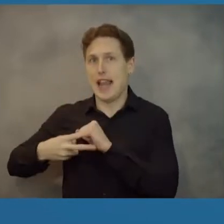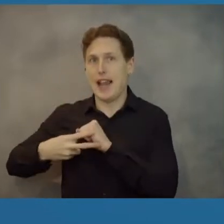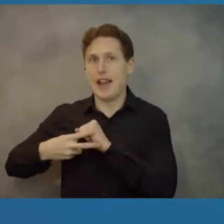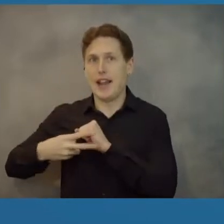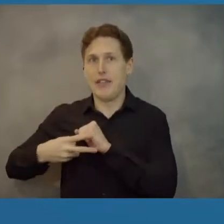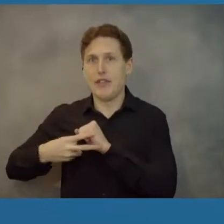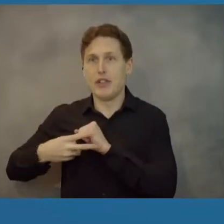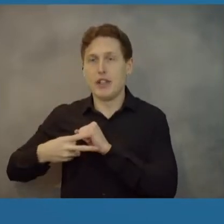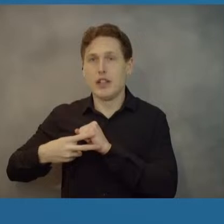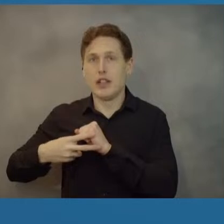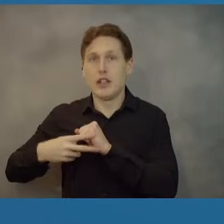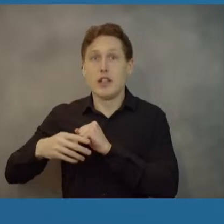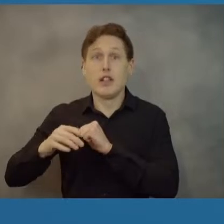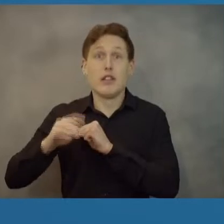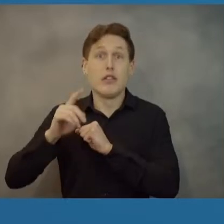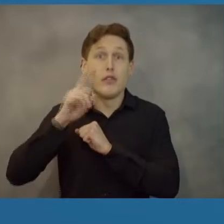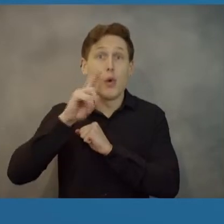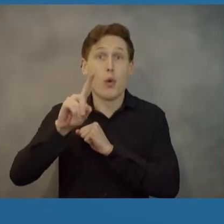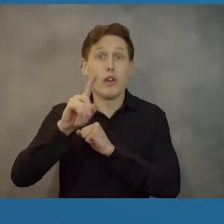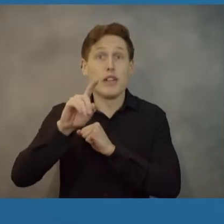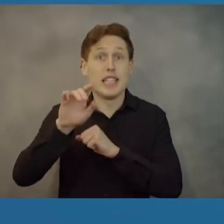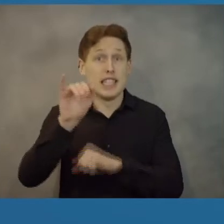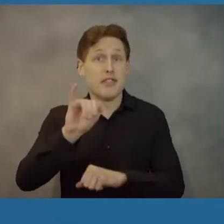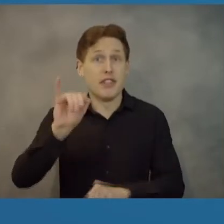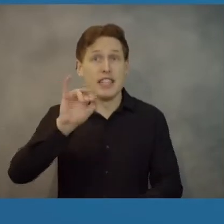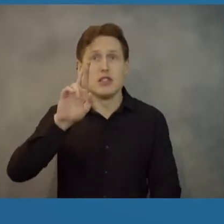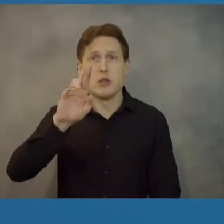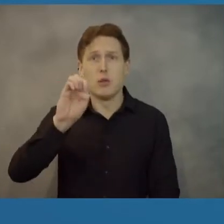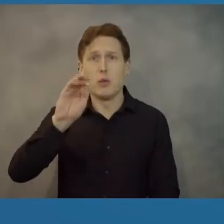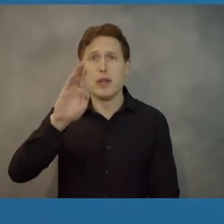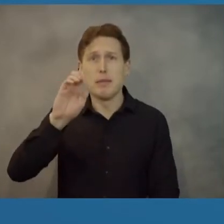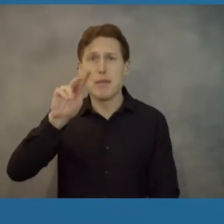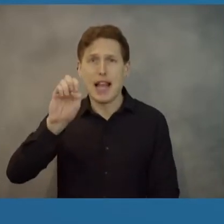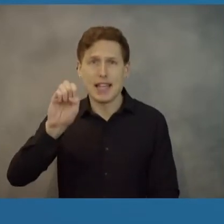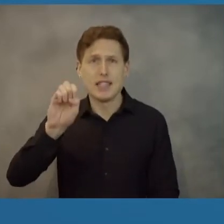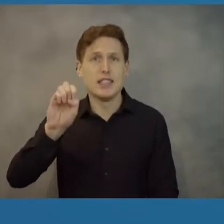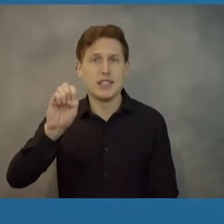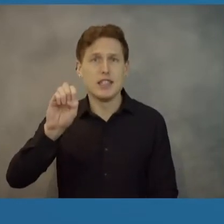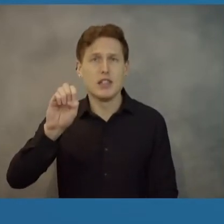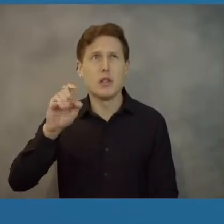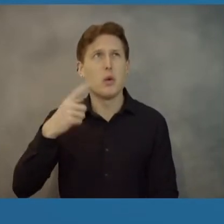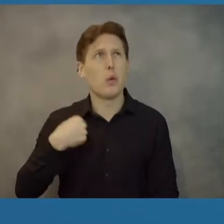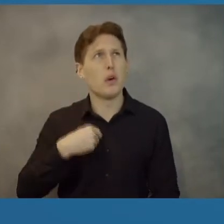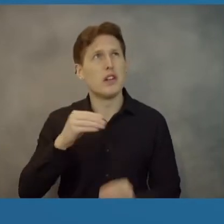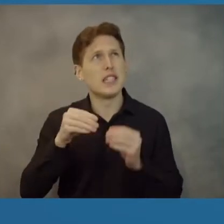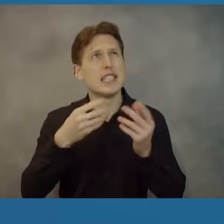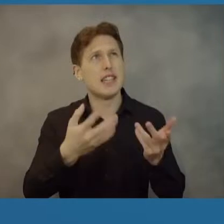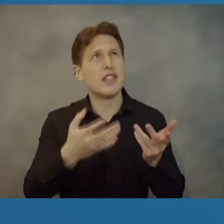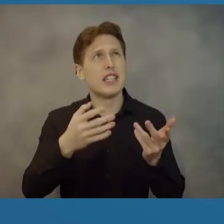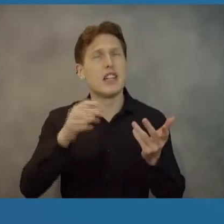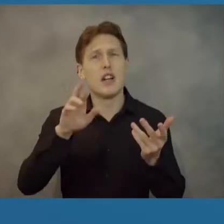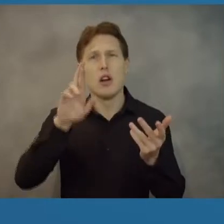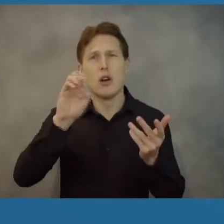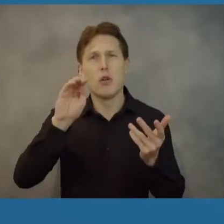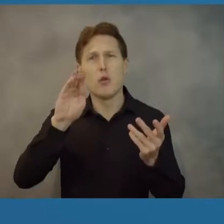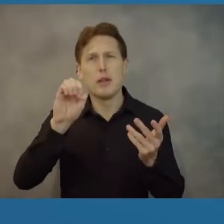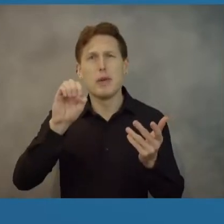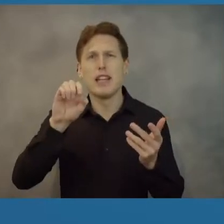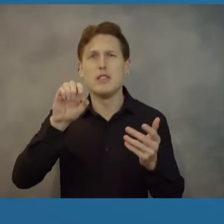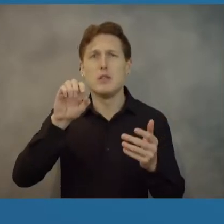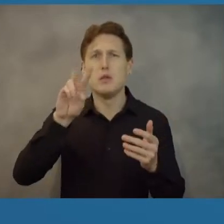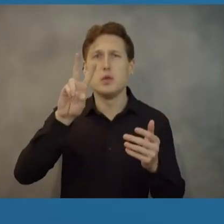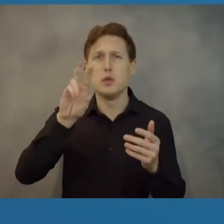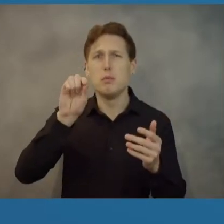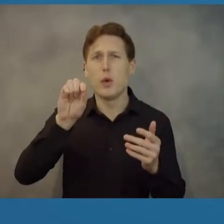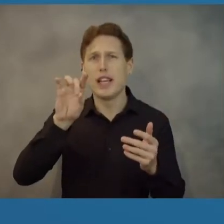inflation rebate a little bit. Still giving a rebate to 8.2 million New Yorkers, in addition to the tax